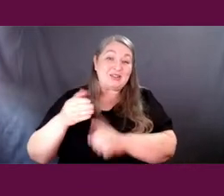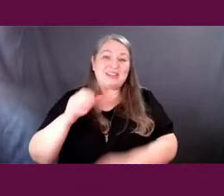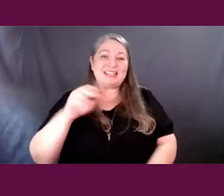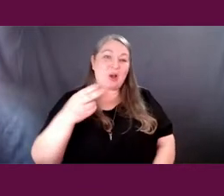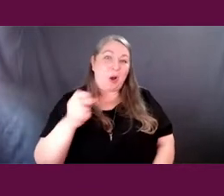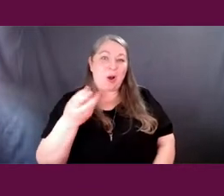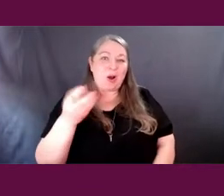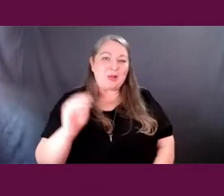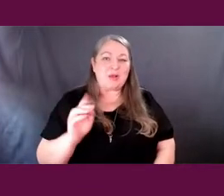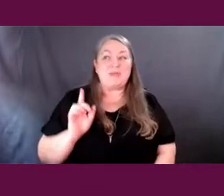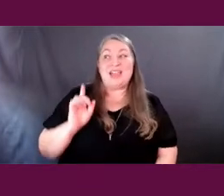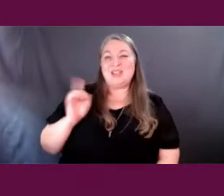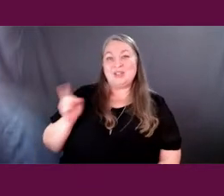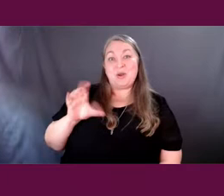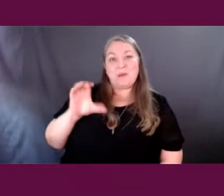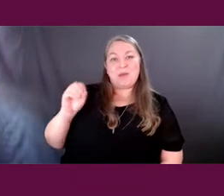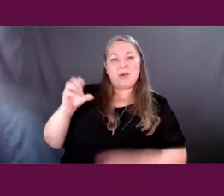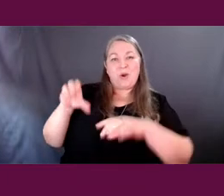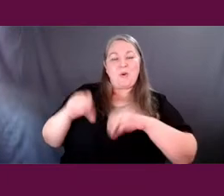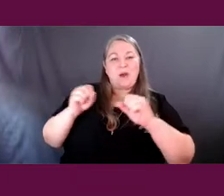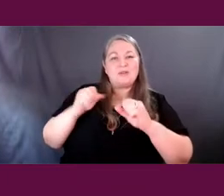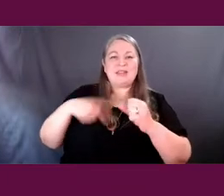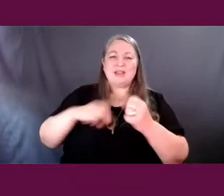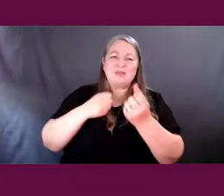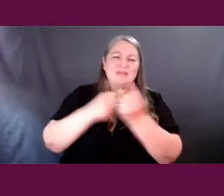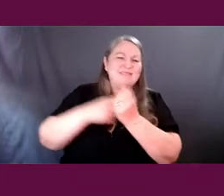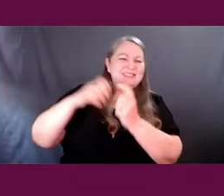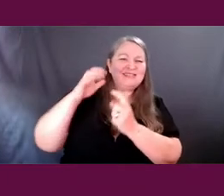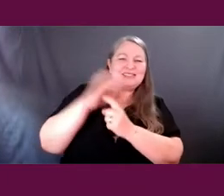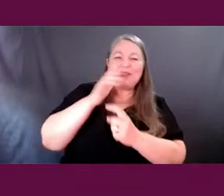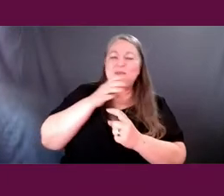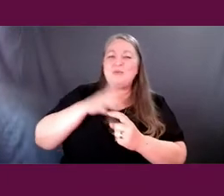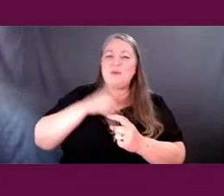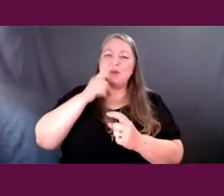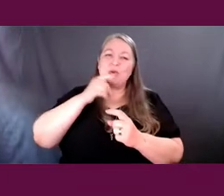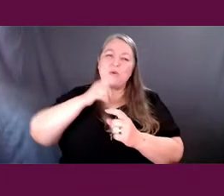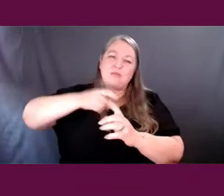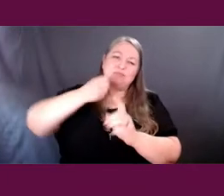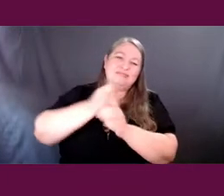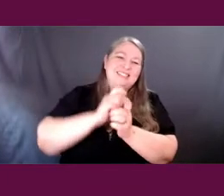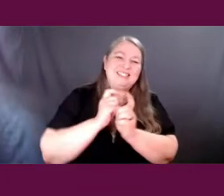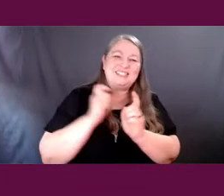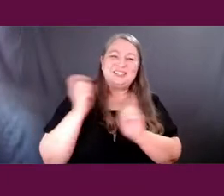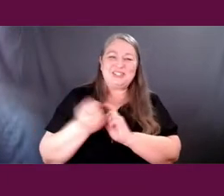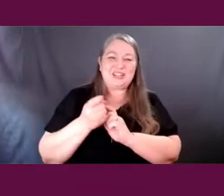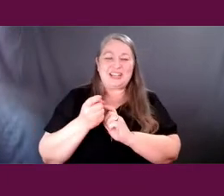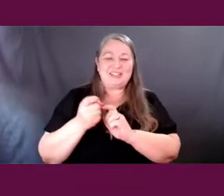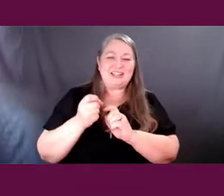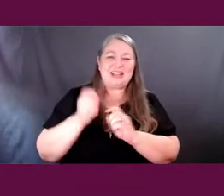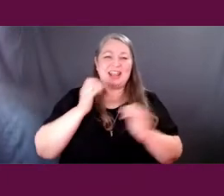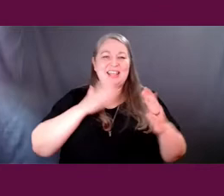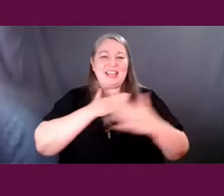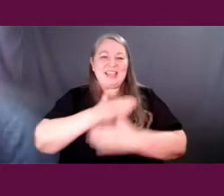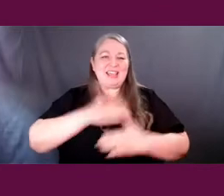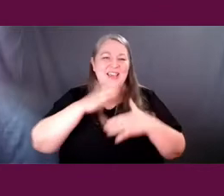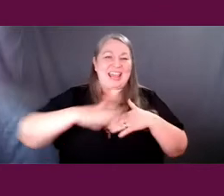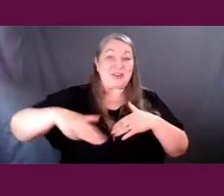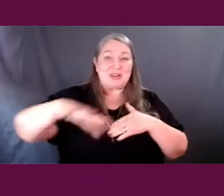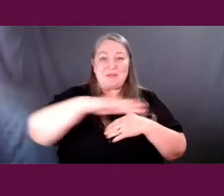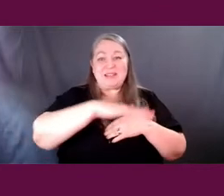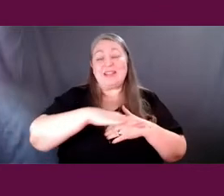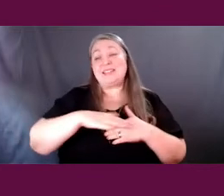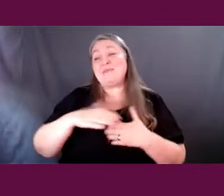we champion the women transforming the entertainment landscape. Shaniqua, thank you so much for being here with